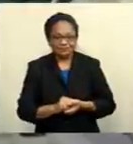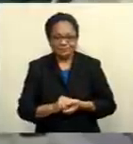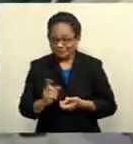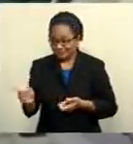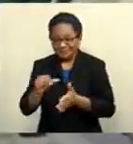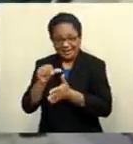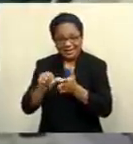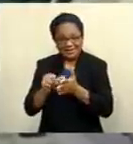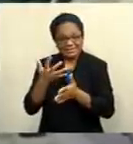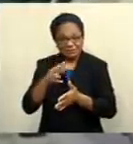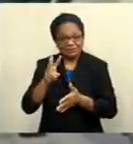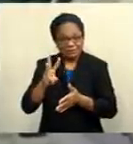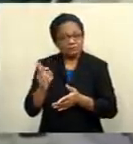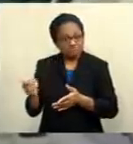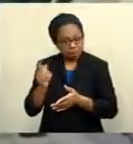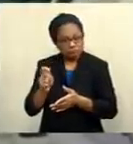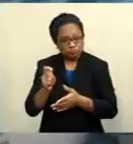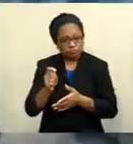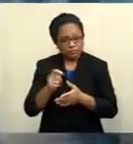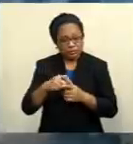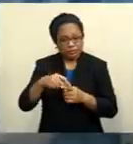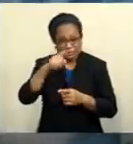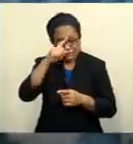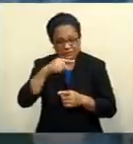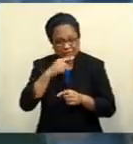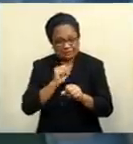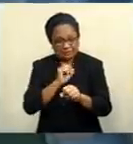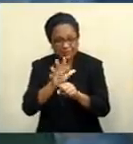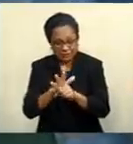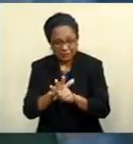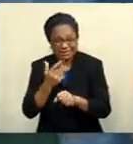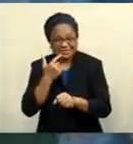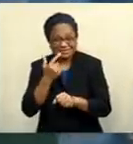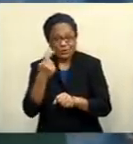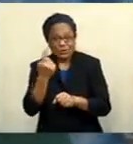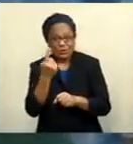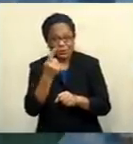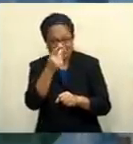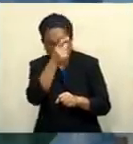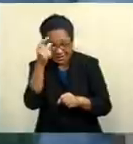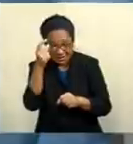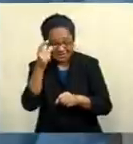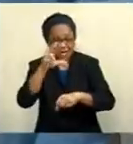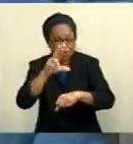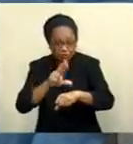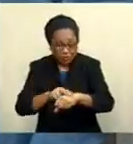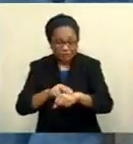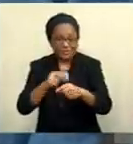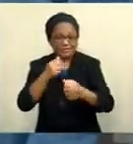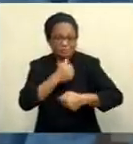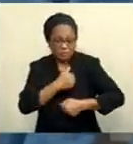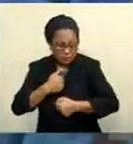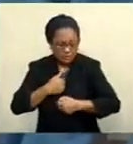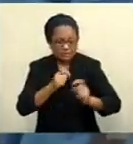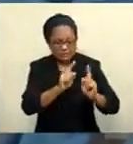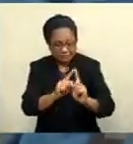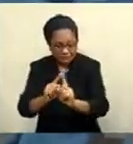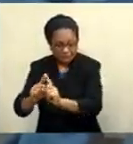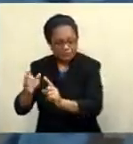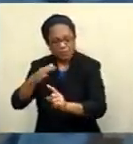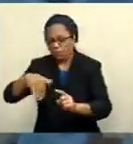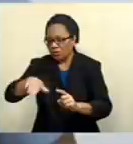who also tested positive for the virus, says everyone fighting in the front is looking out for one another. If one falls